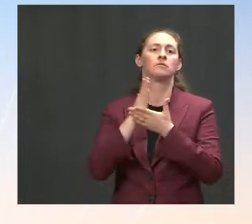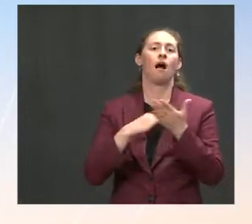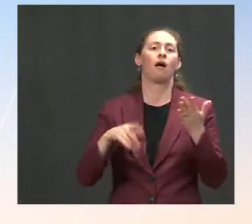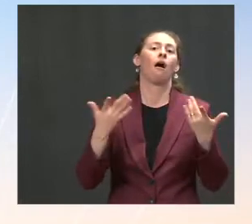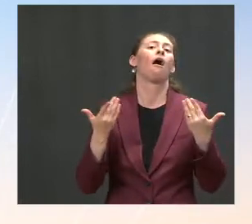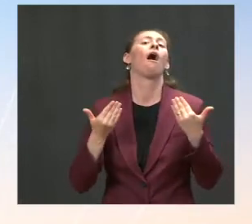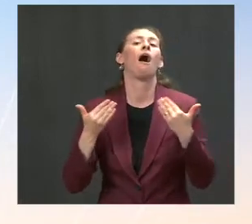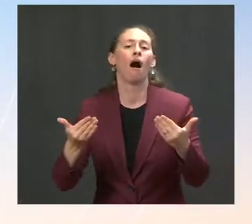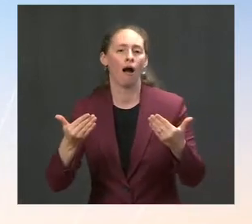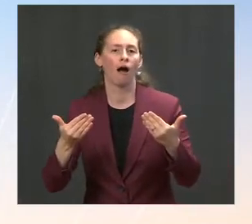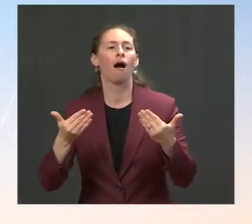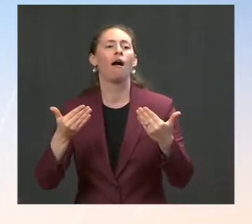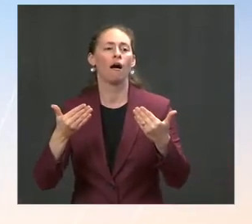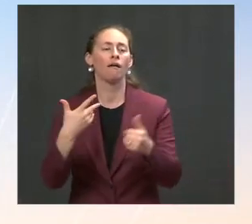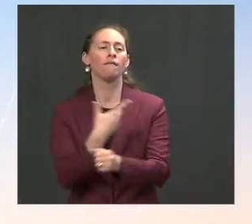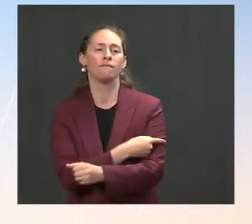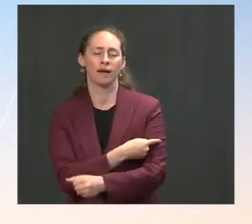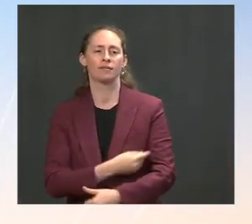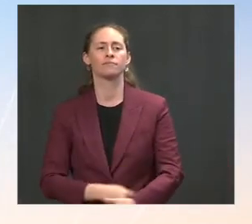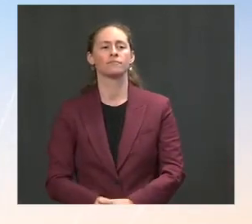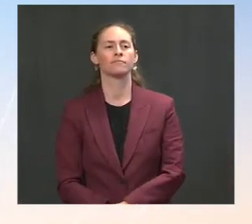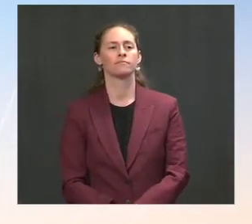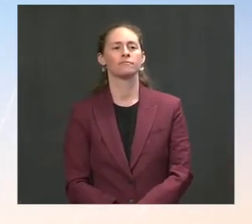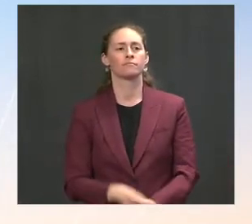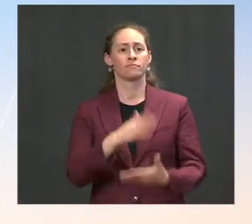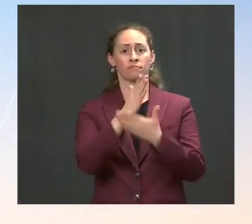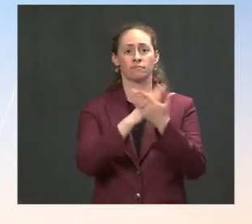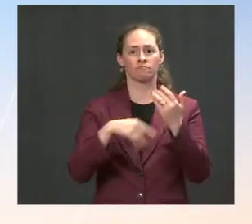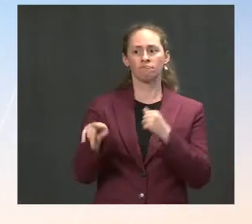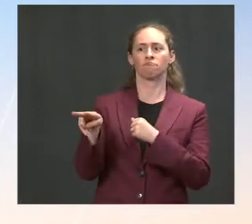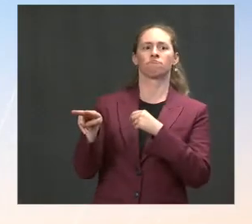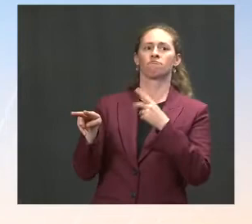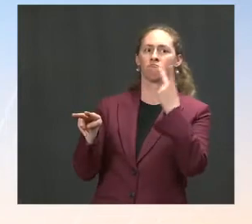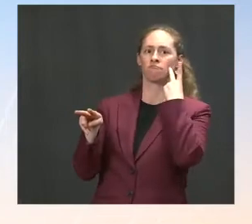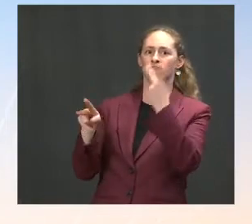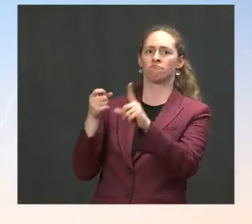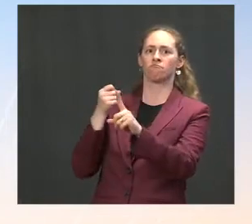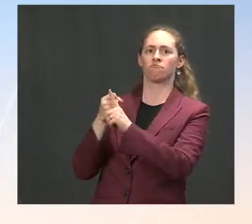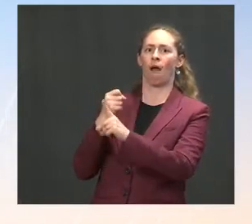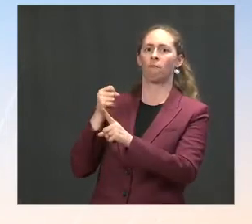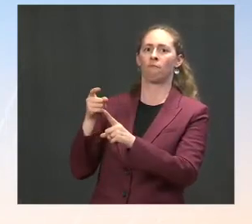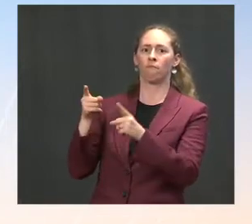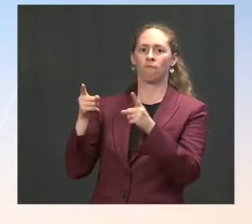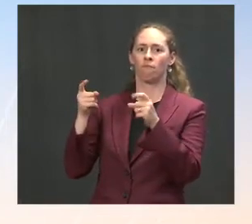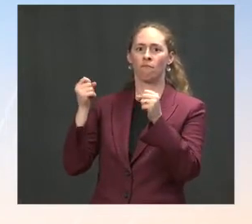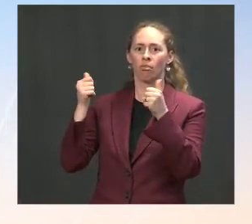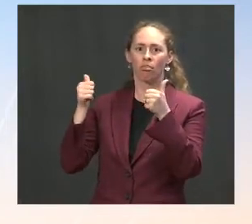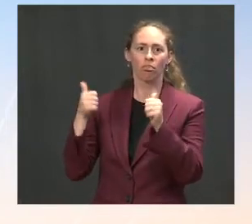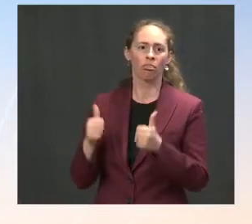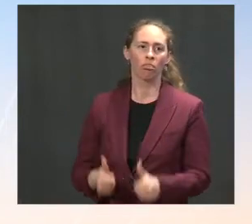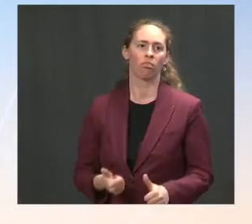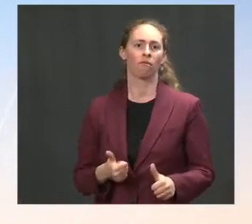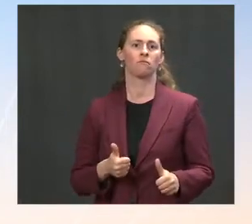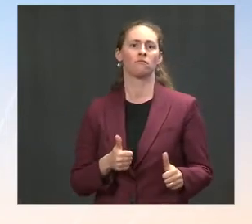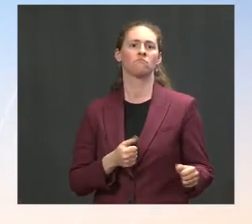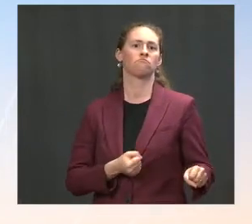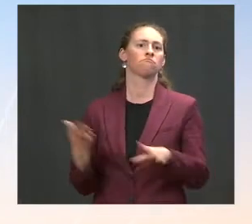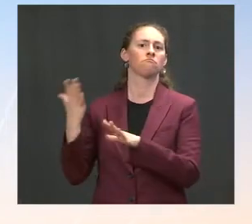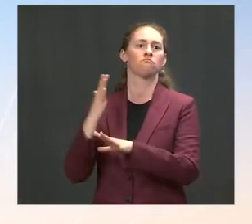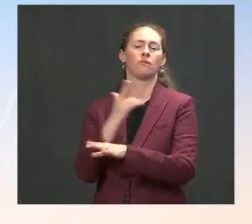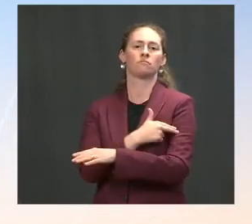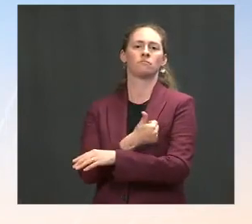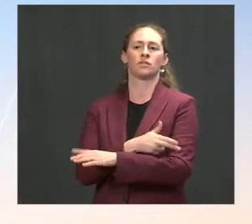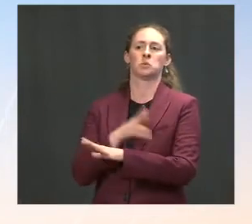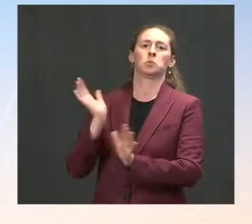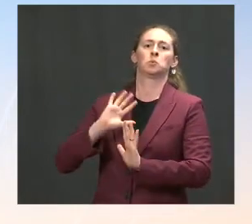are experiencing people in their communities, family members who are getting sick and getting hospitalized because of the transmissibility of the